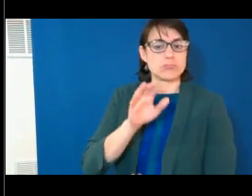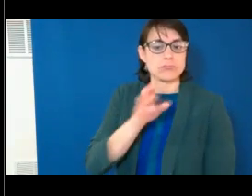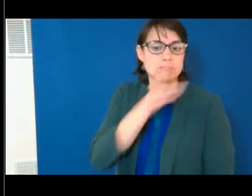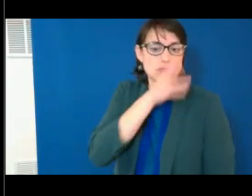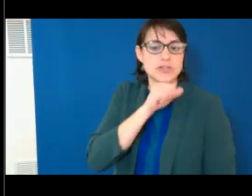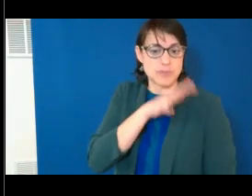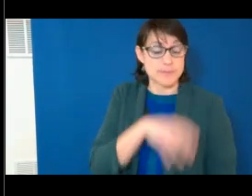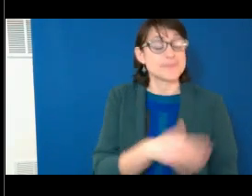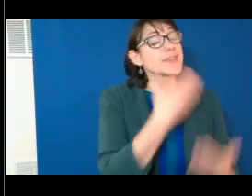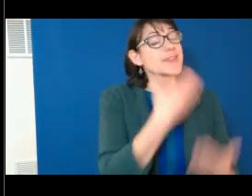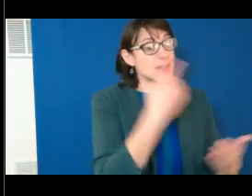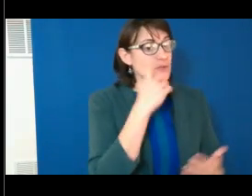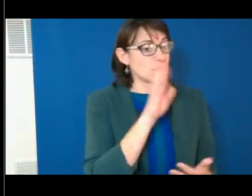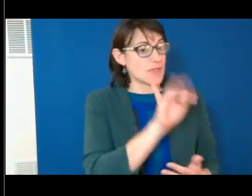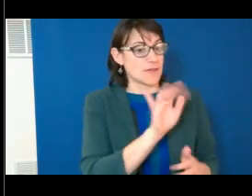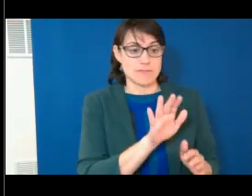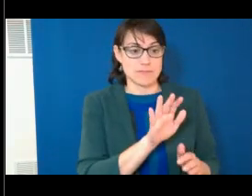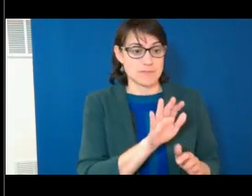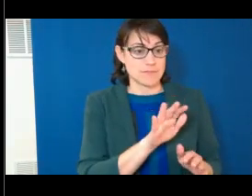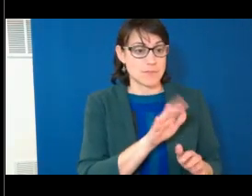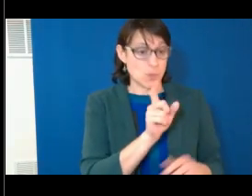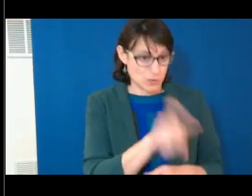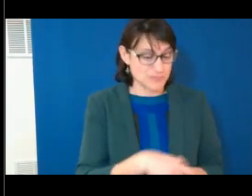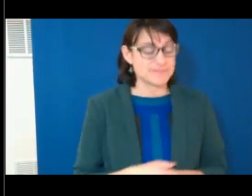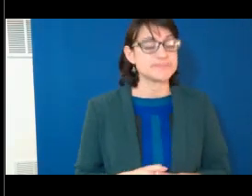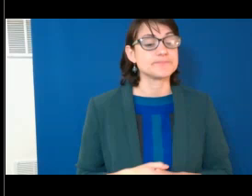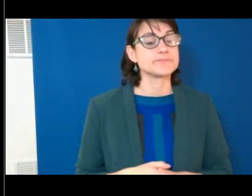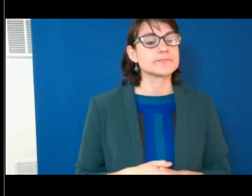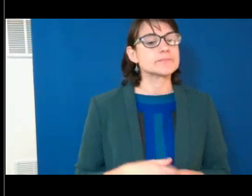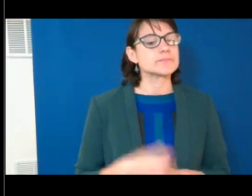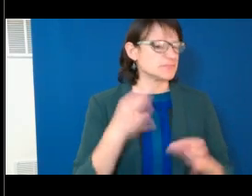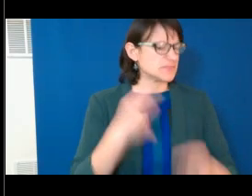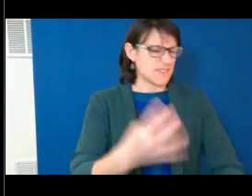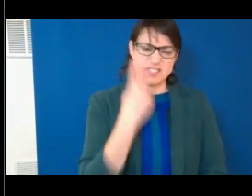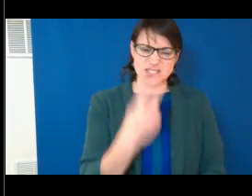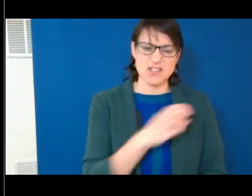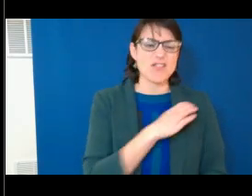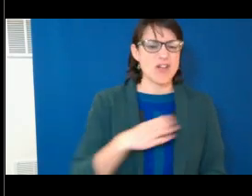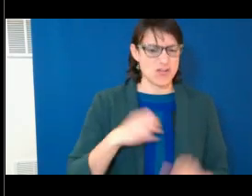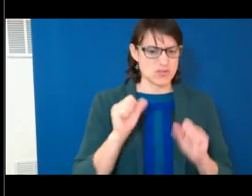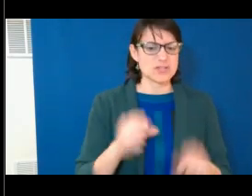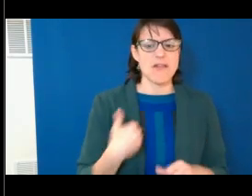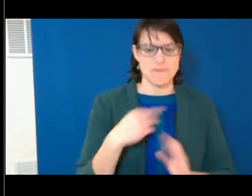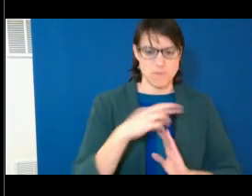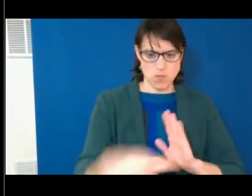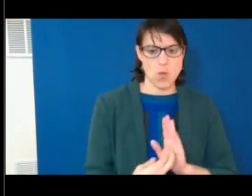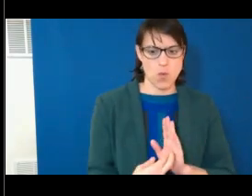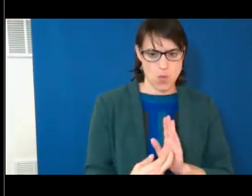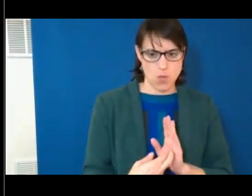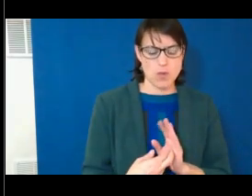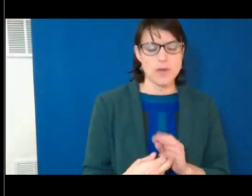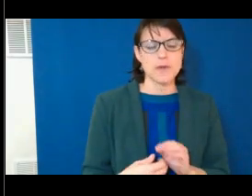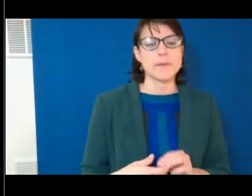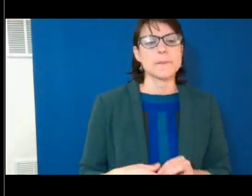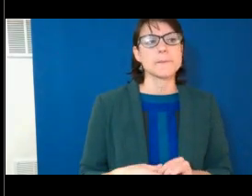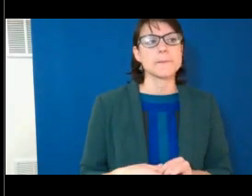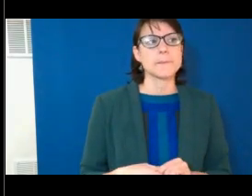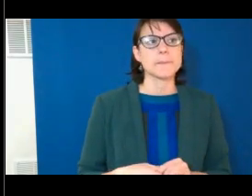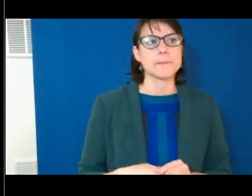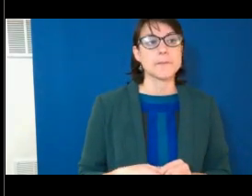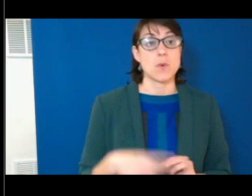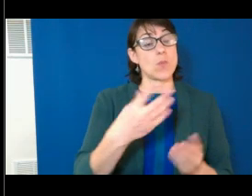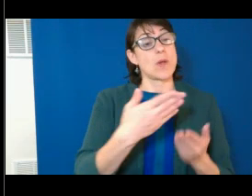Thank you for your question. I definitely see Congress as playing a role for sure. The one thing that I guess that I've been thinking